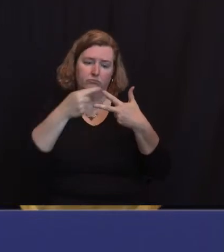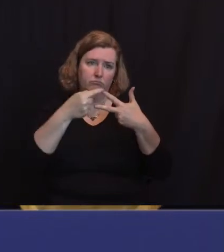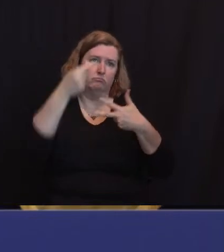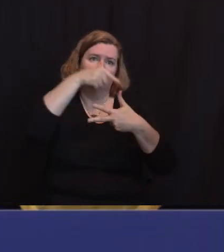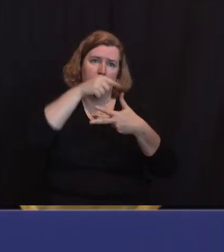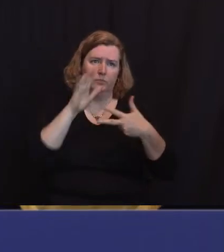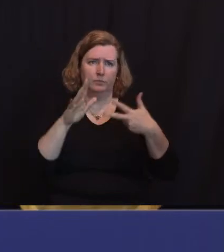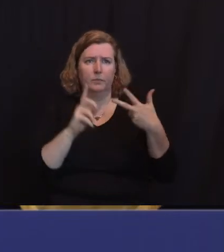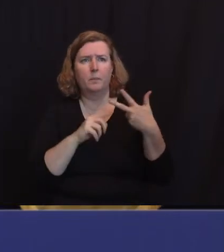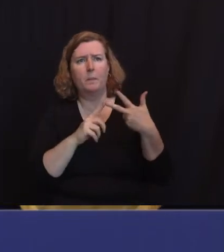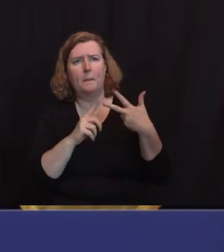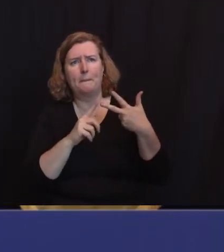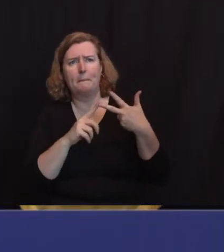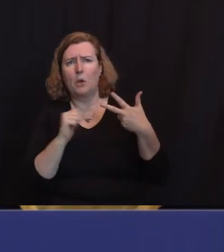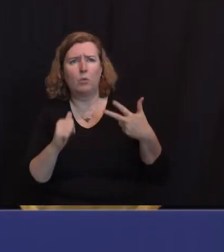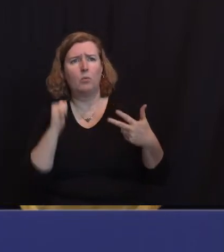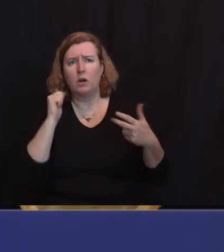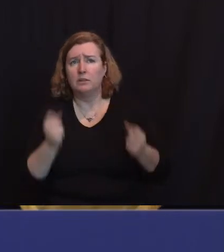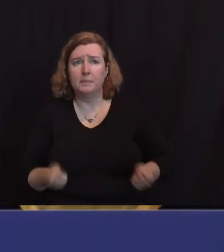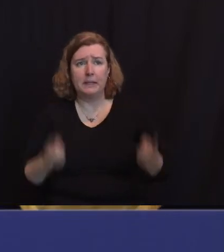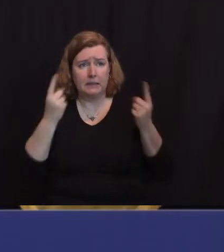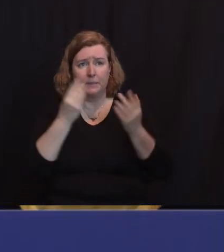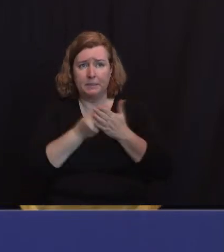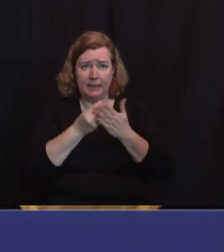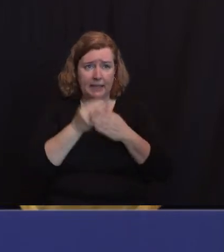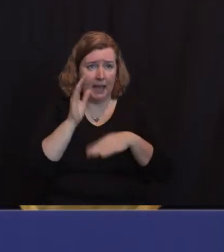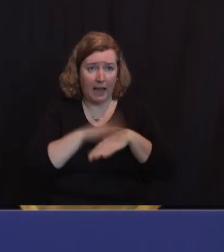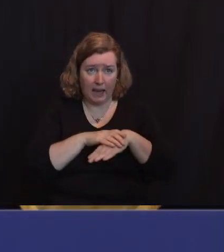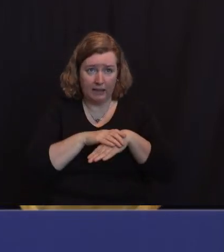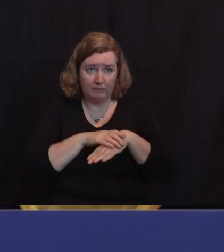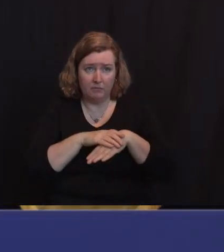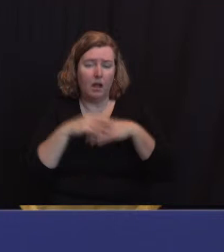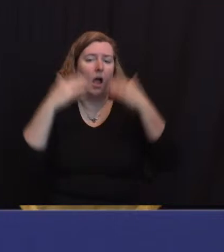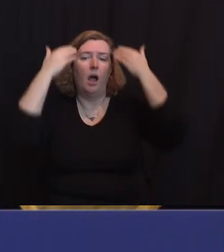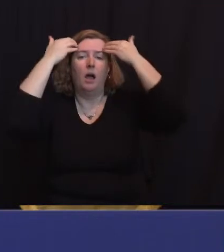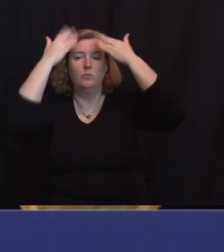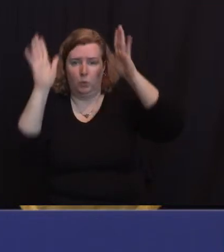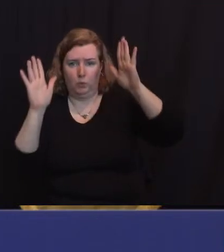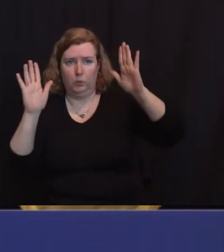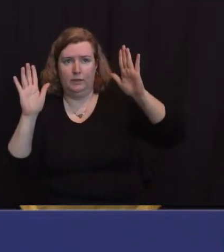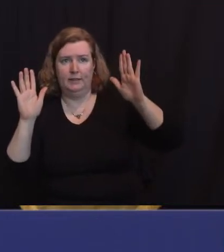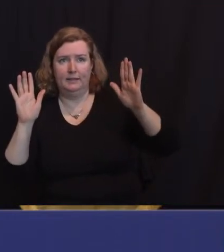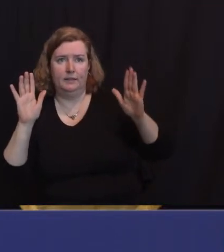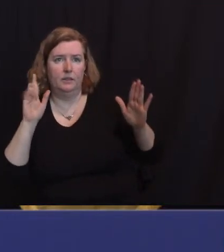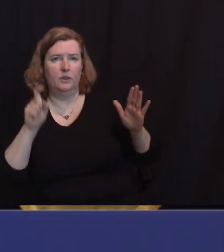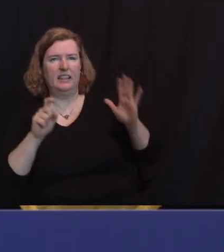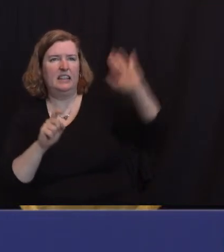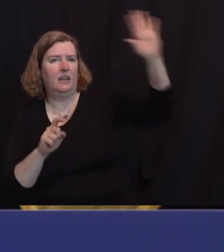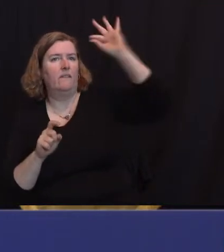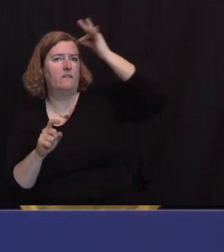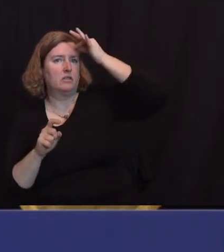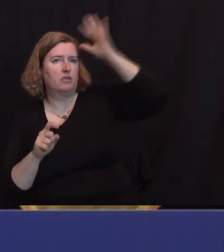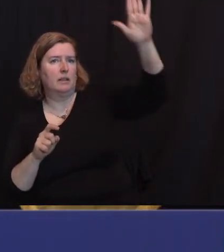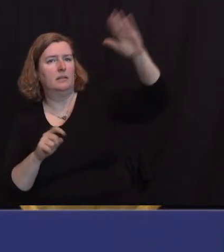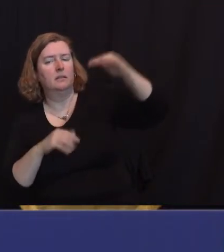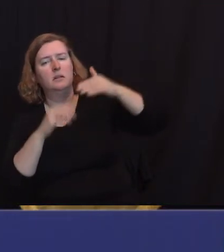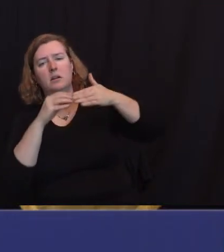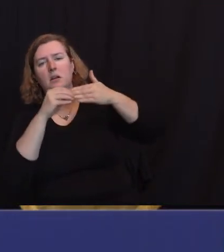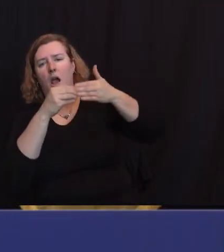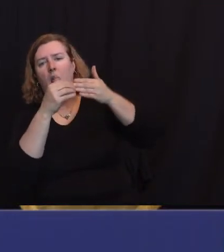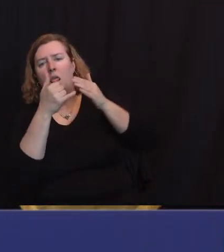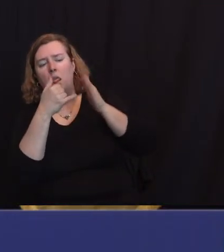on? I think it's too early to answer that, Daniel, because we don't have federal guidance. So we need the federal guidance first. That's really the most